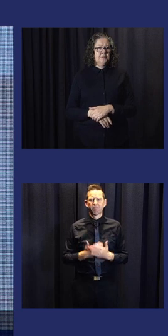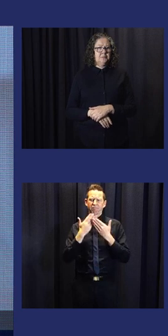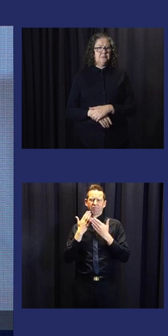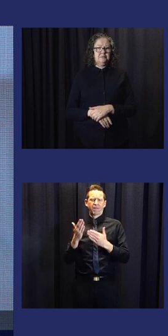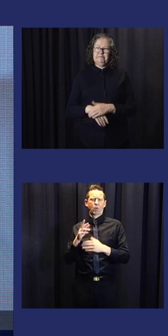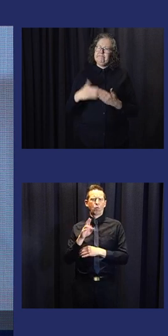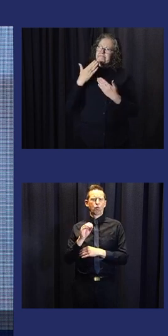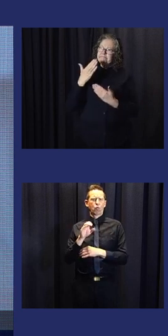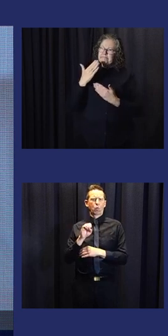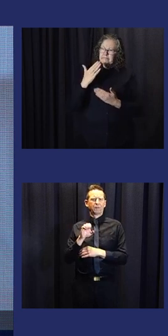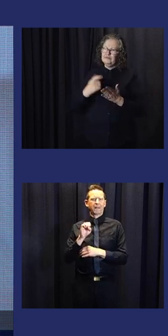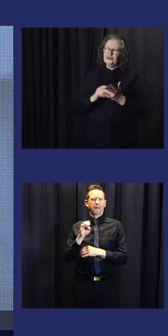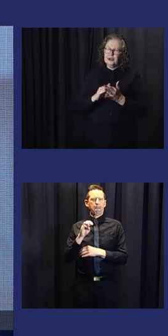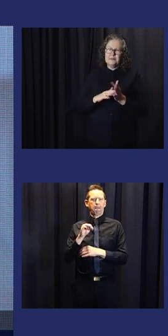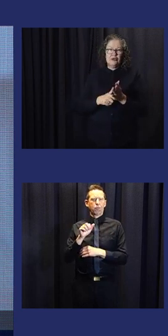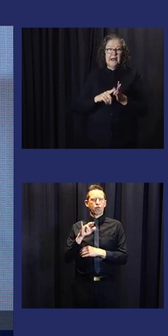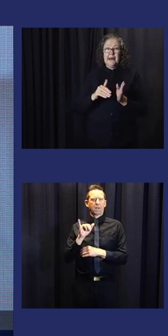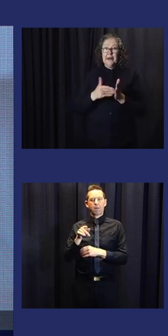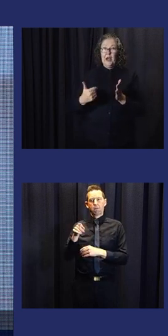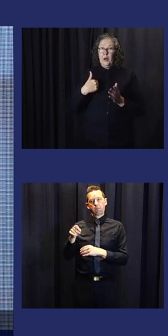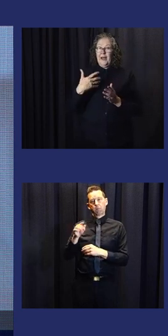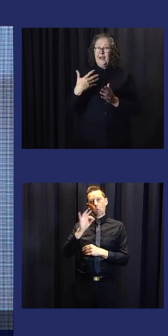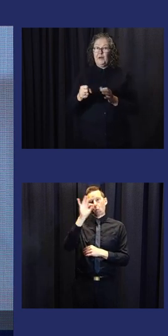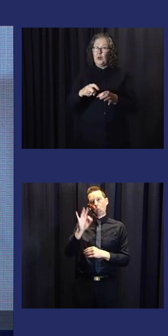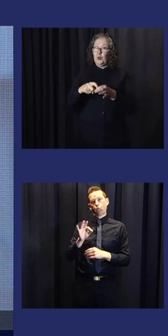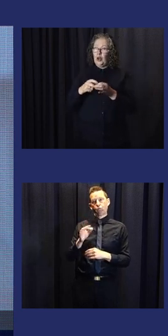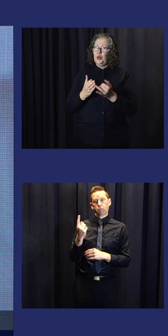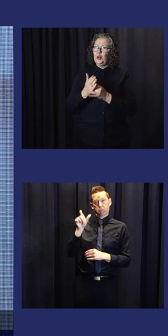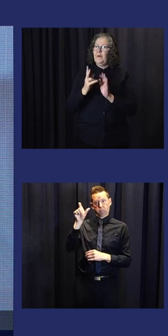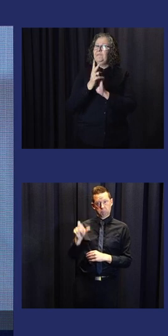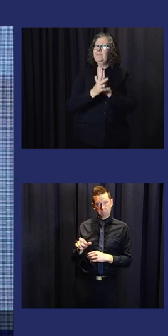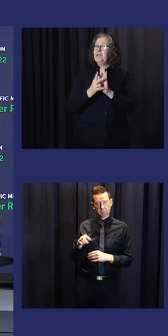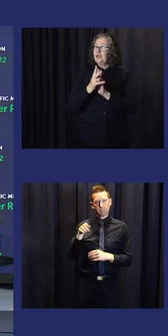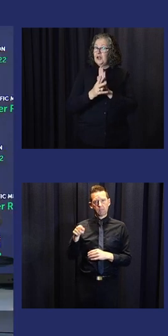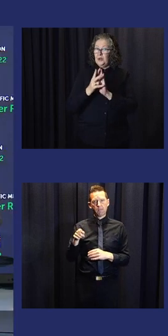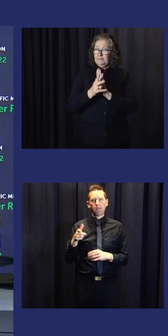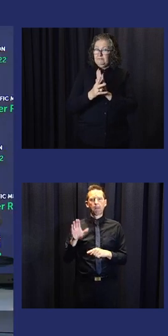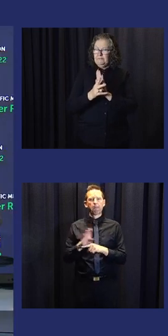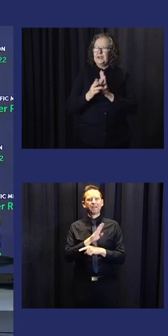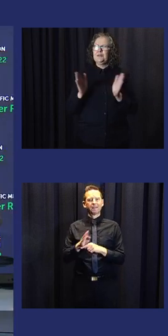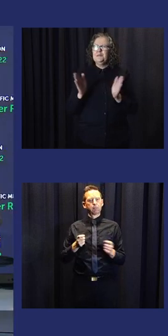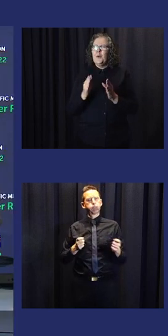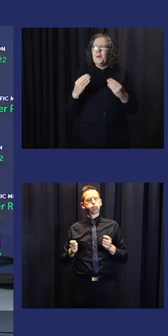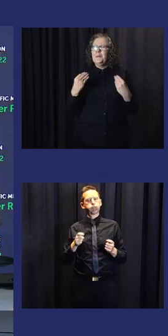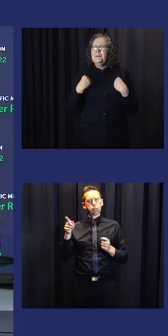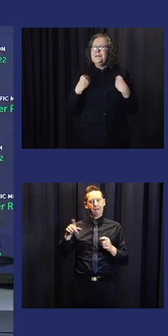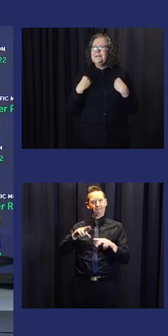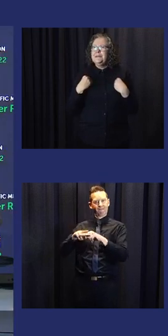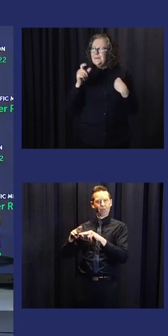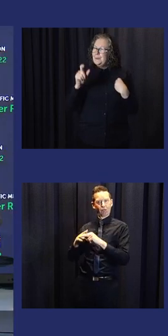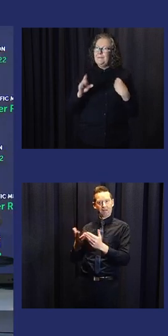Thanks so much, Rosemary. We now have a video question from Akanisi Latu, who's a small business entrepreneur from